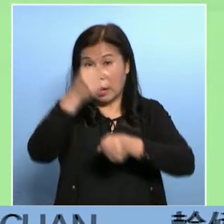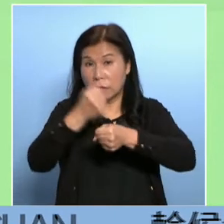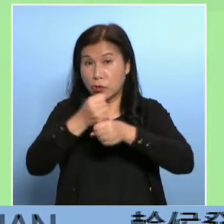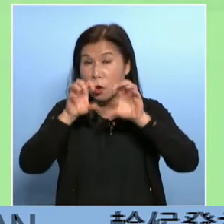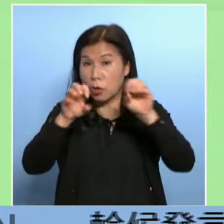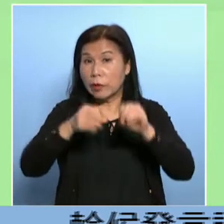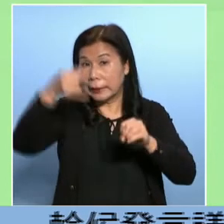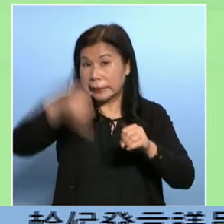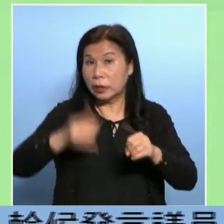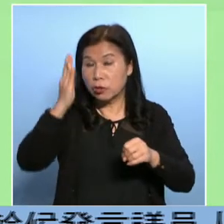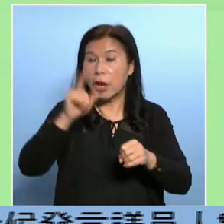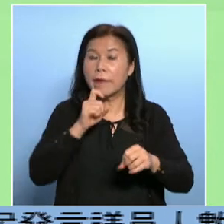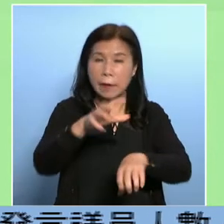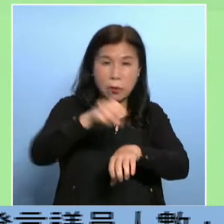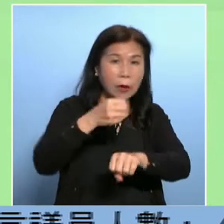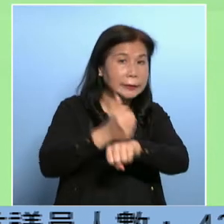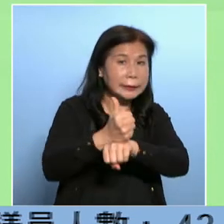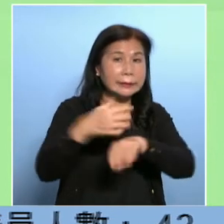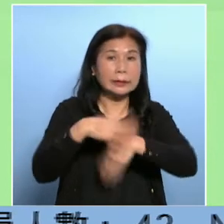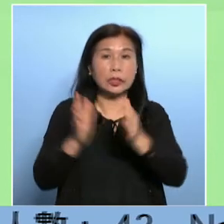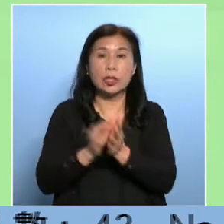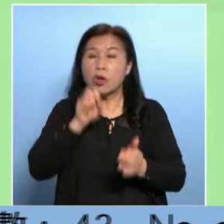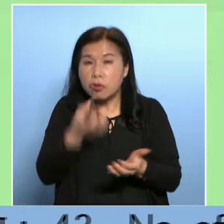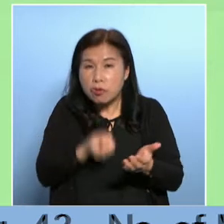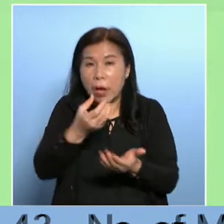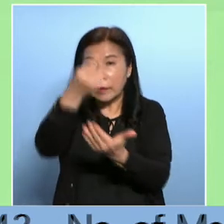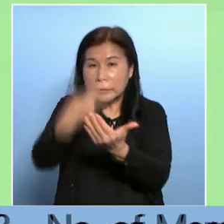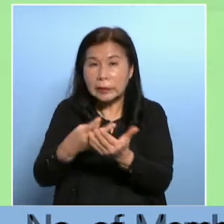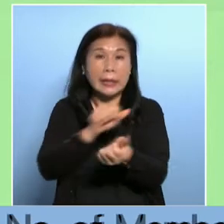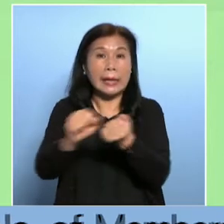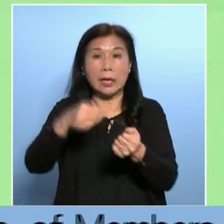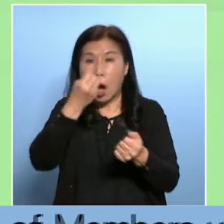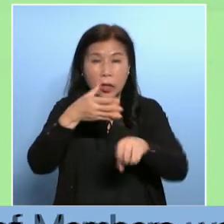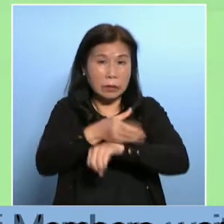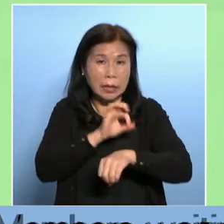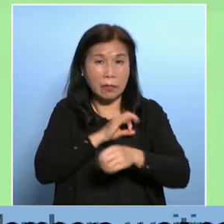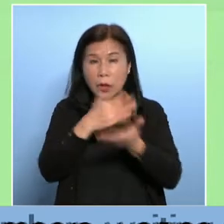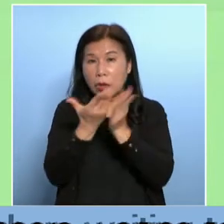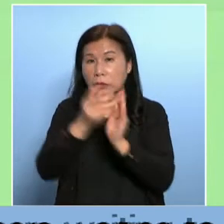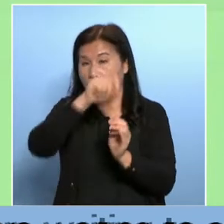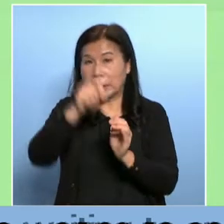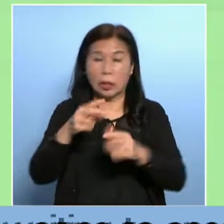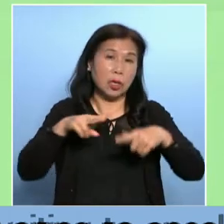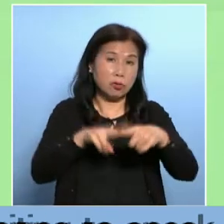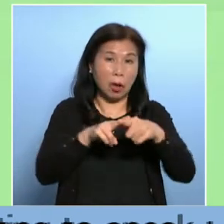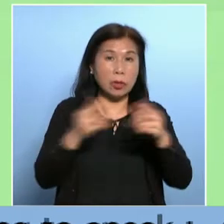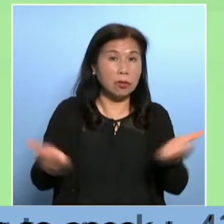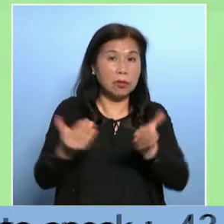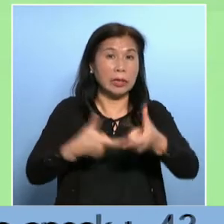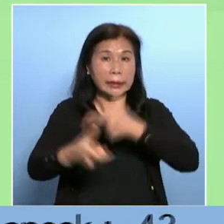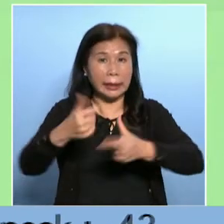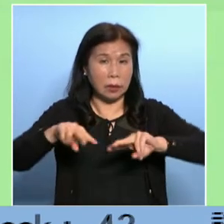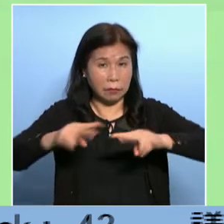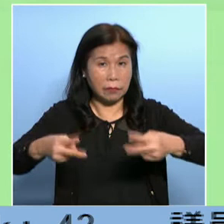this year policy address is stressed on the future and seizing opportunities and come up with a series of solutions that can